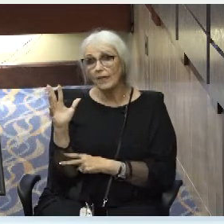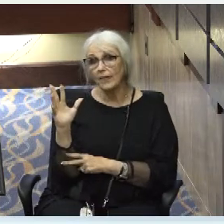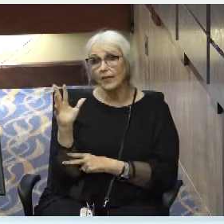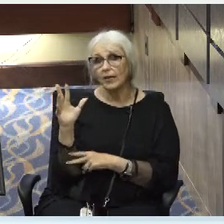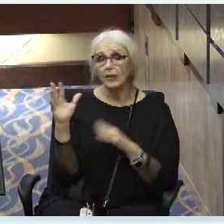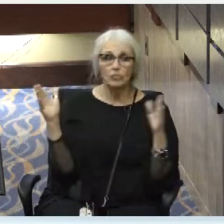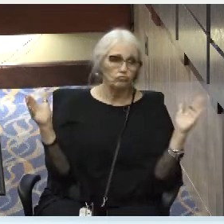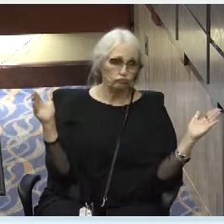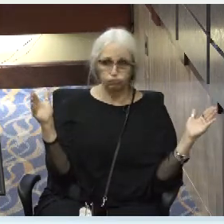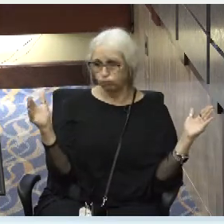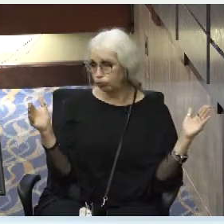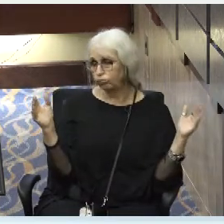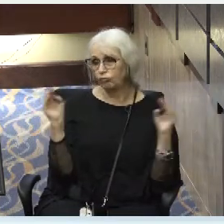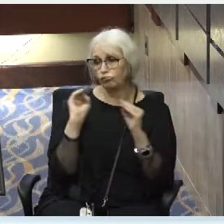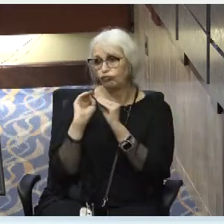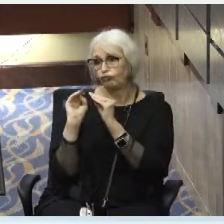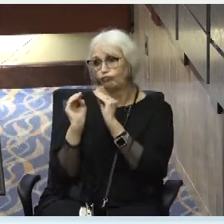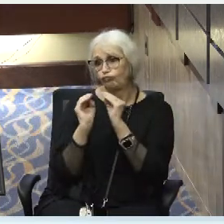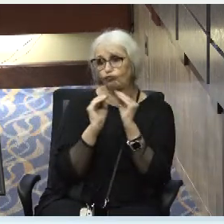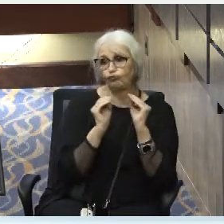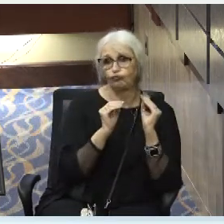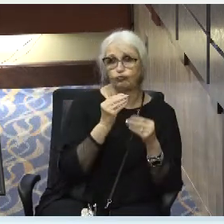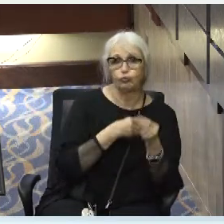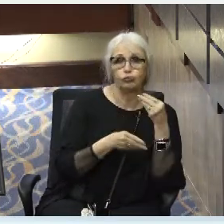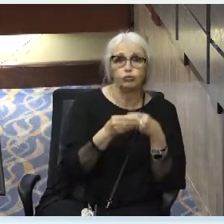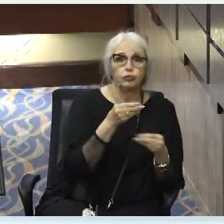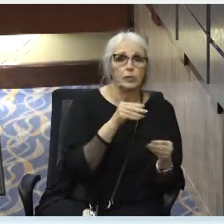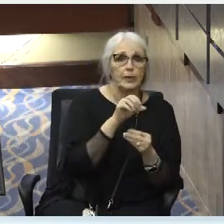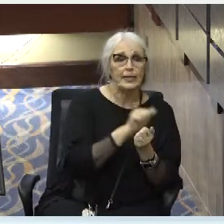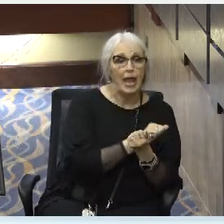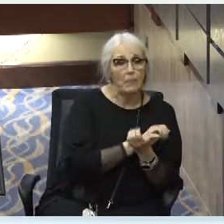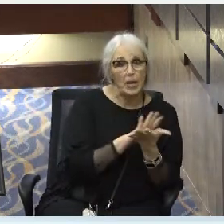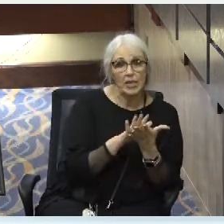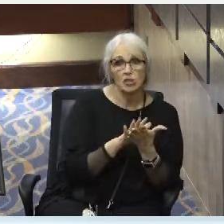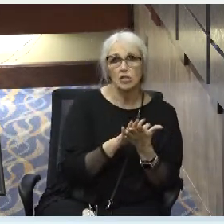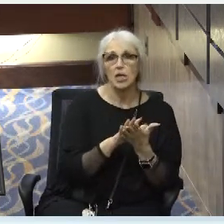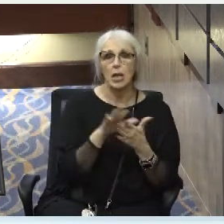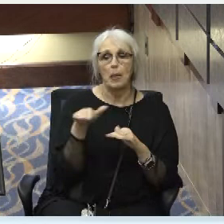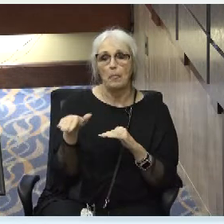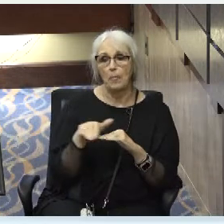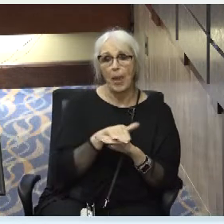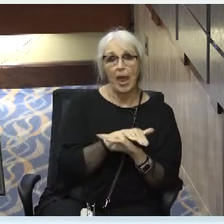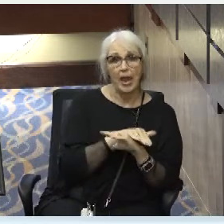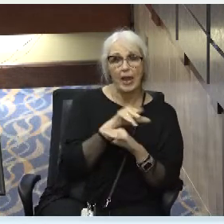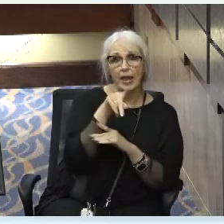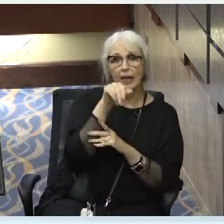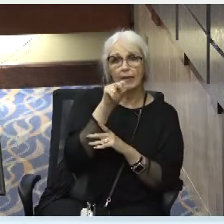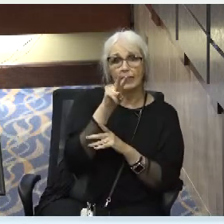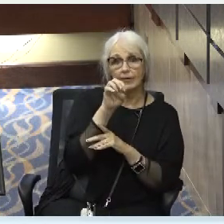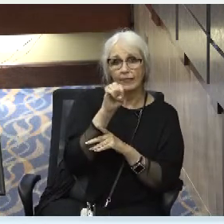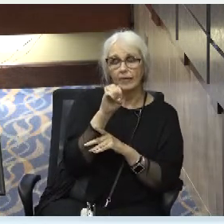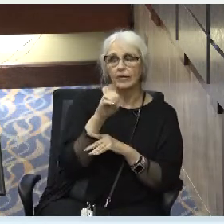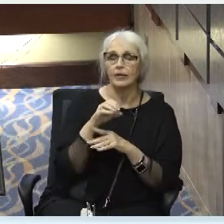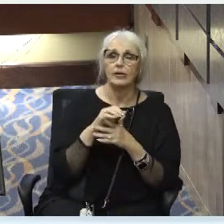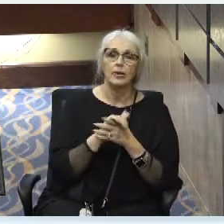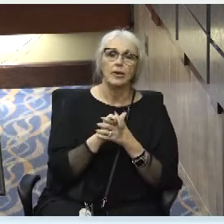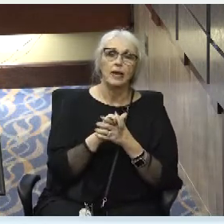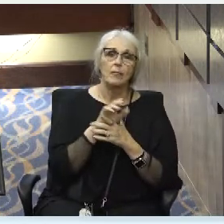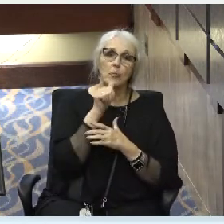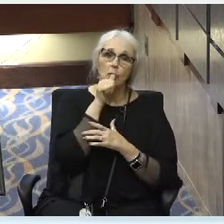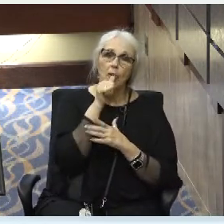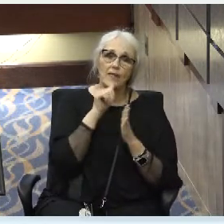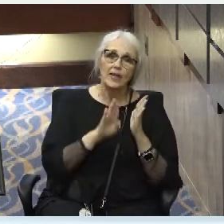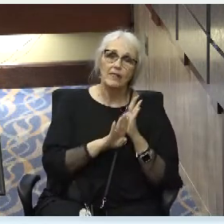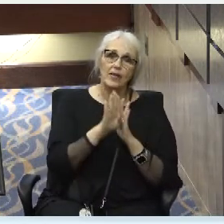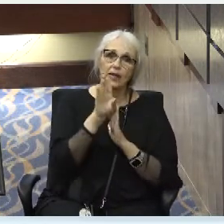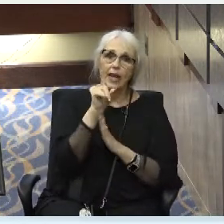to repair, replace all paving damage due to construction, and that's just beginning design. Riverfront public-private development at